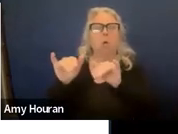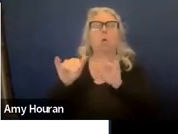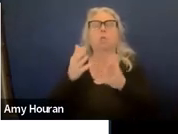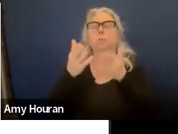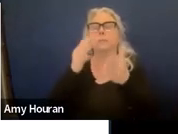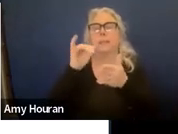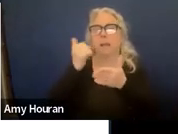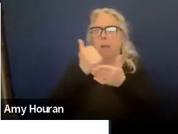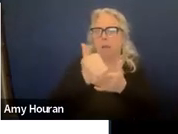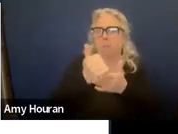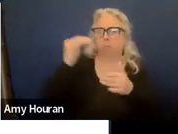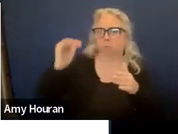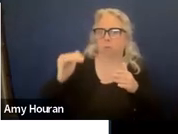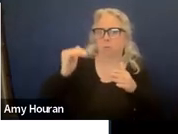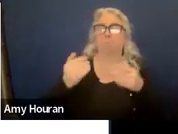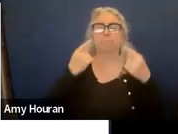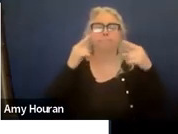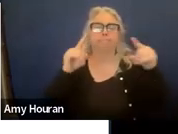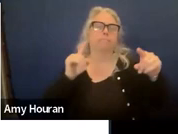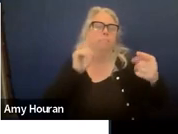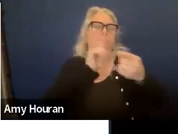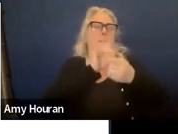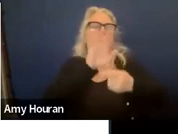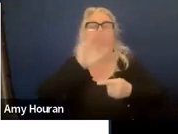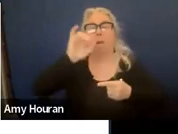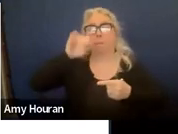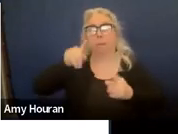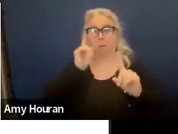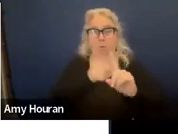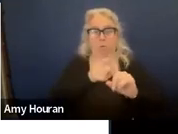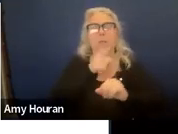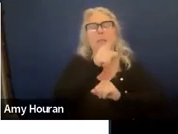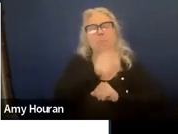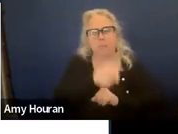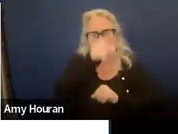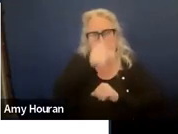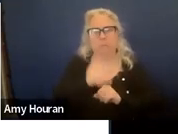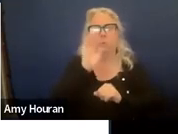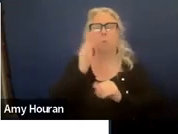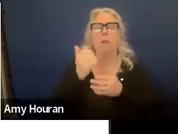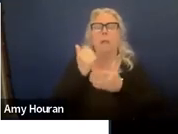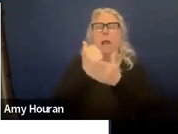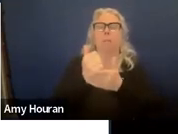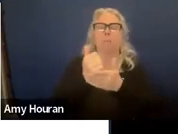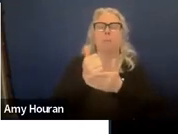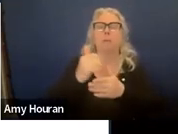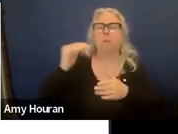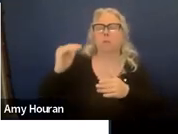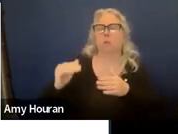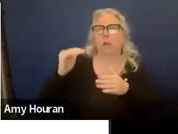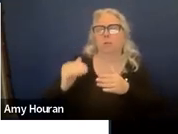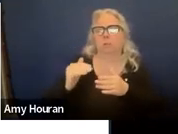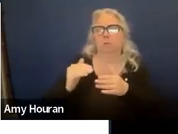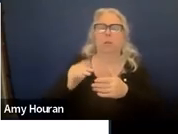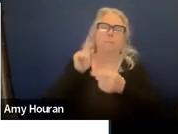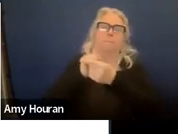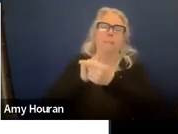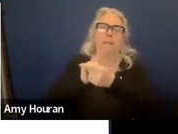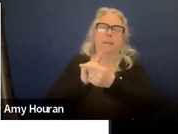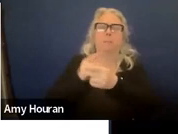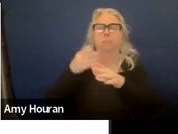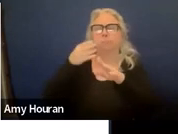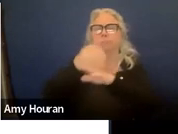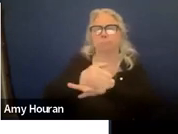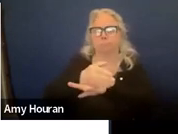the child achieve their IEP goals. These are the services that are going to help the child get to their post-secondary goals. We recommend a